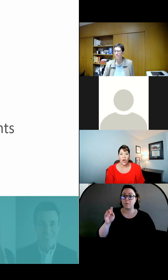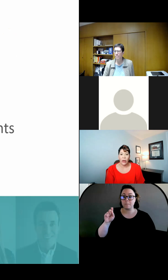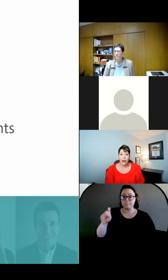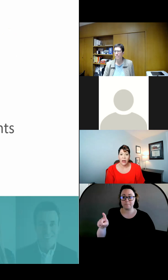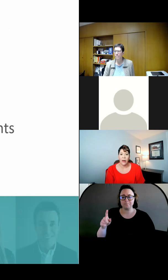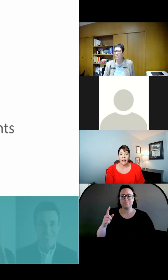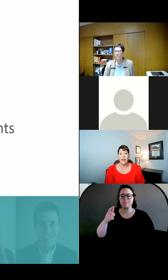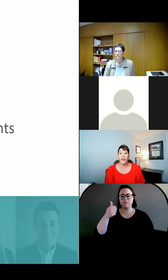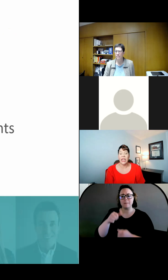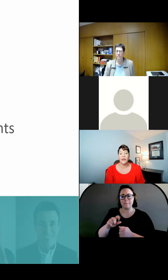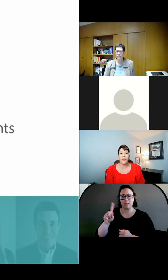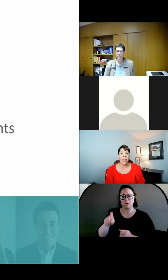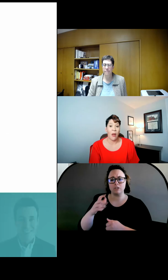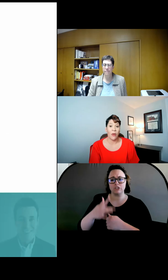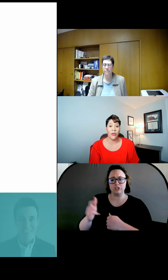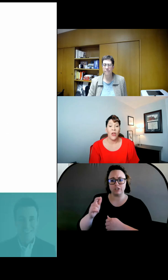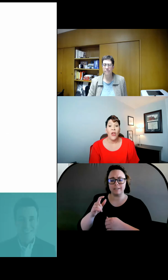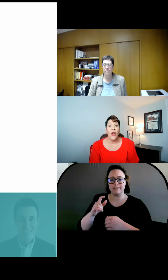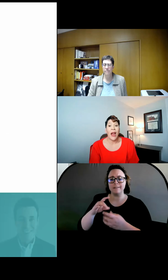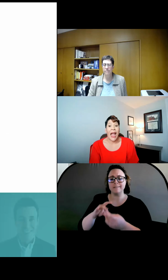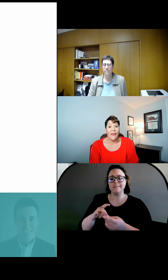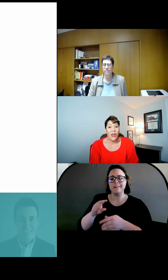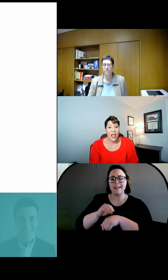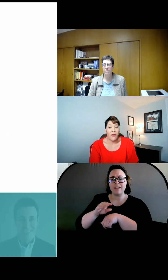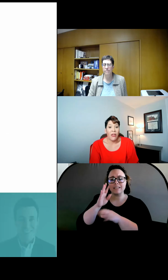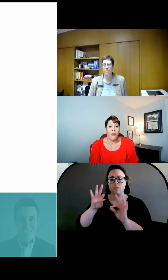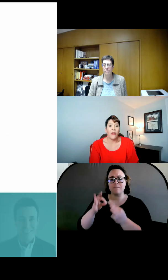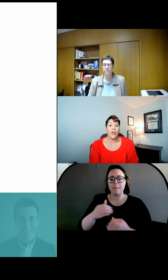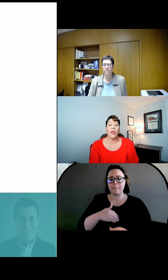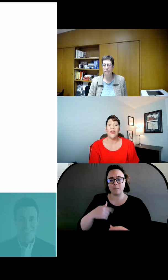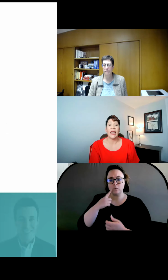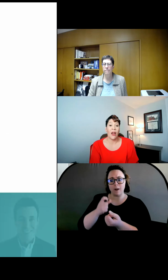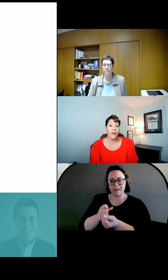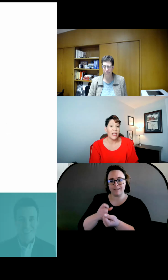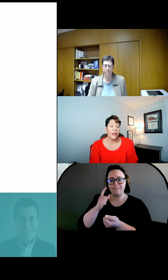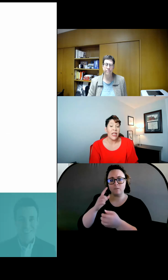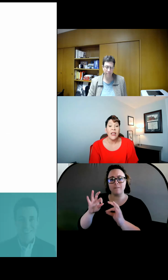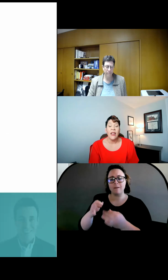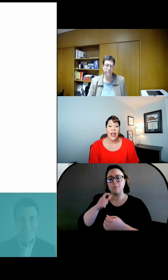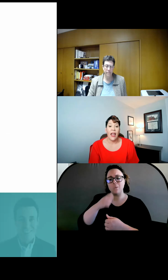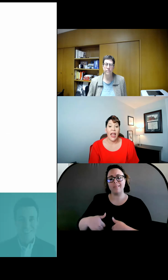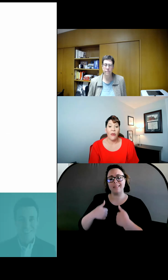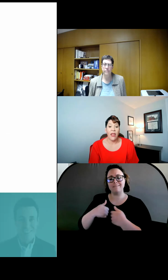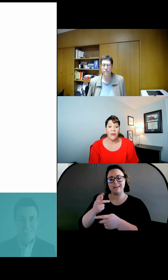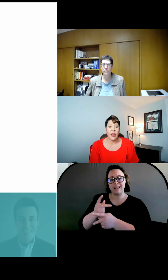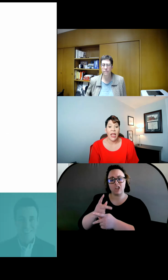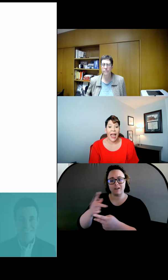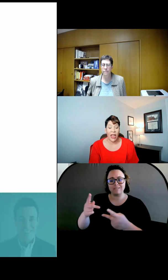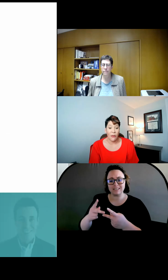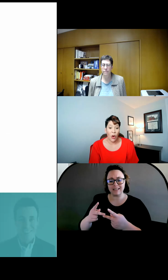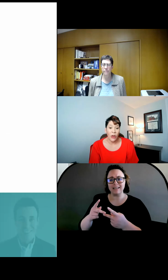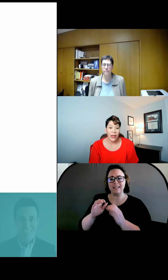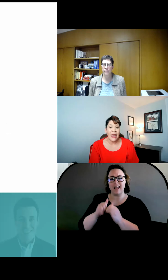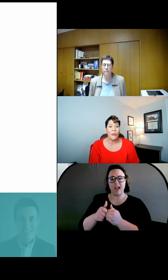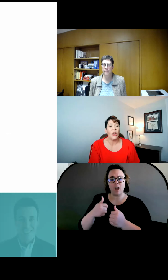we had earlier around the advice for family members who are advocating for loved ones who live in a care facility and how they can be